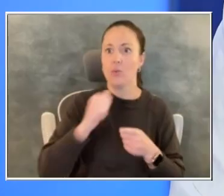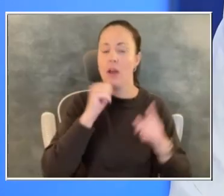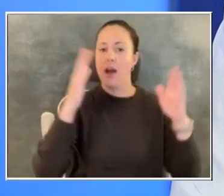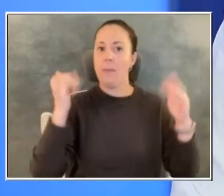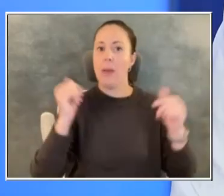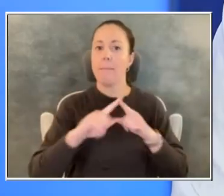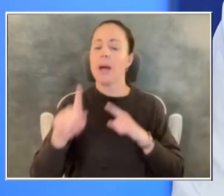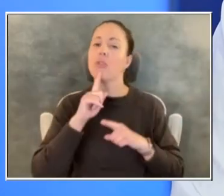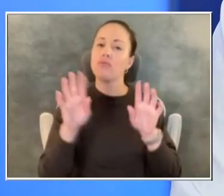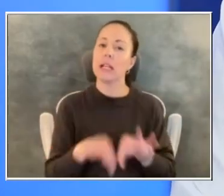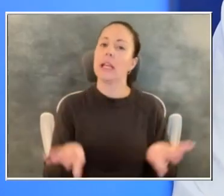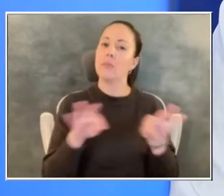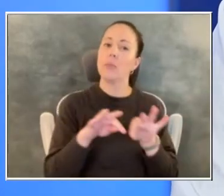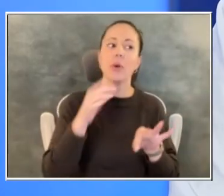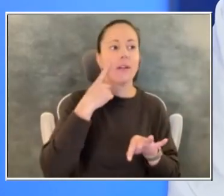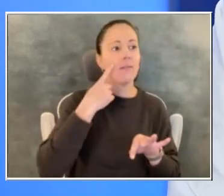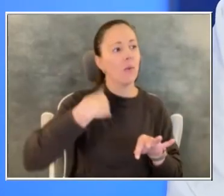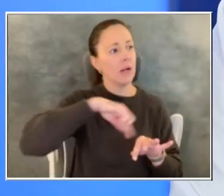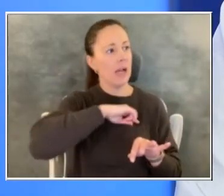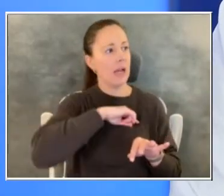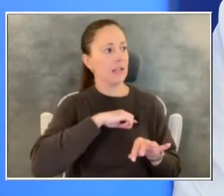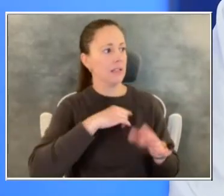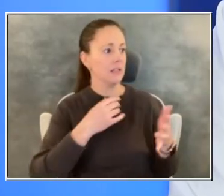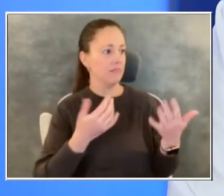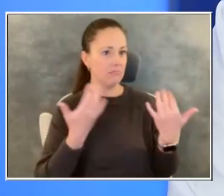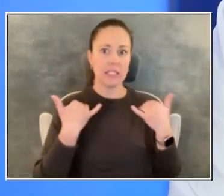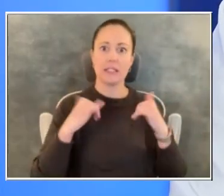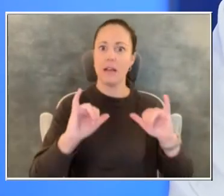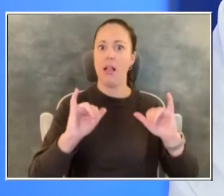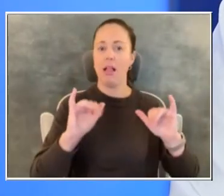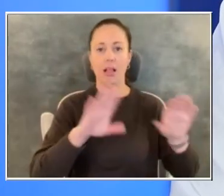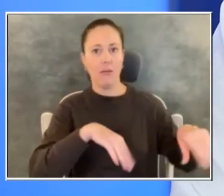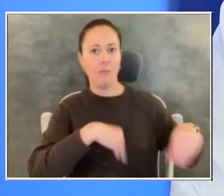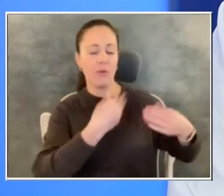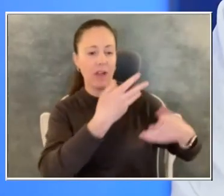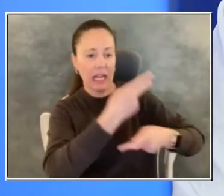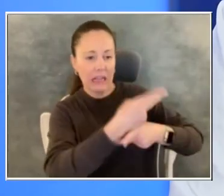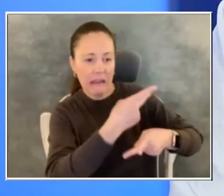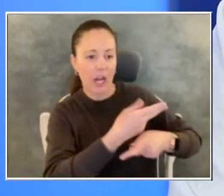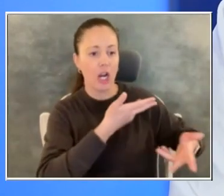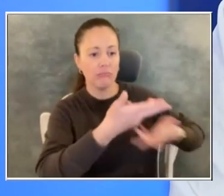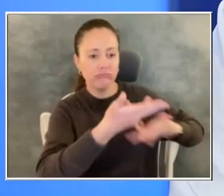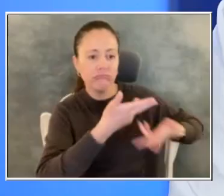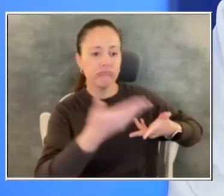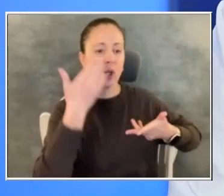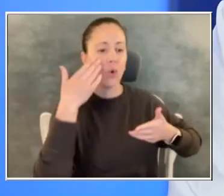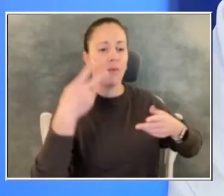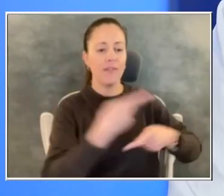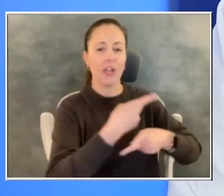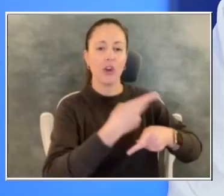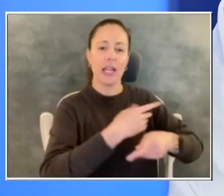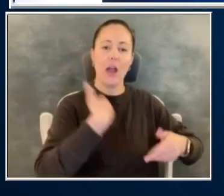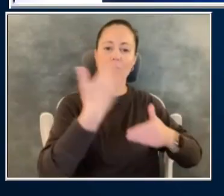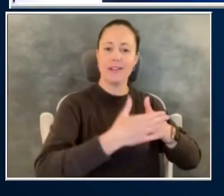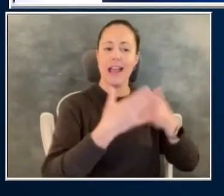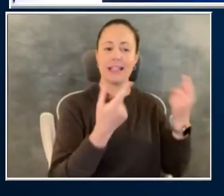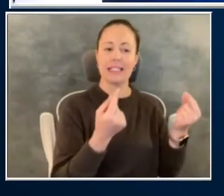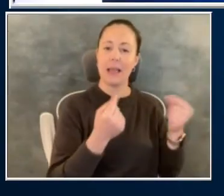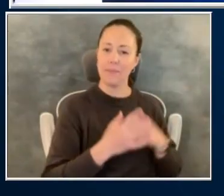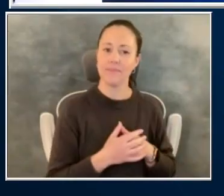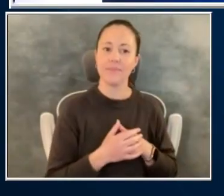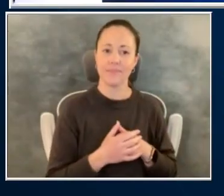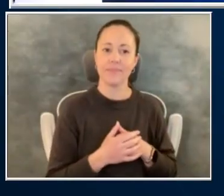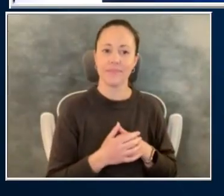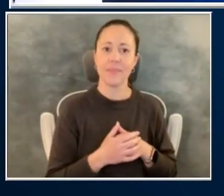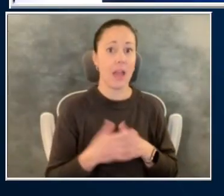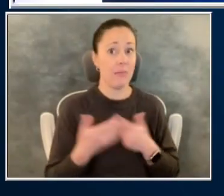we are walking hand in hand with her, and we'll see that, okay, what are the next steps, and take things from there. She's in the right place, like